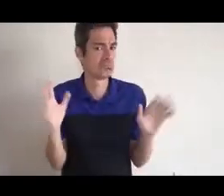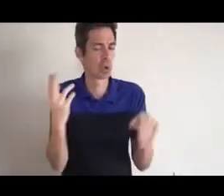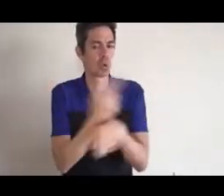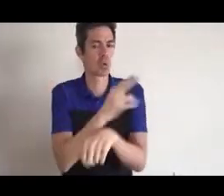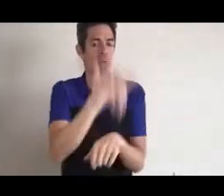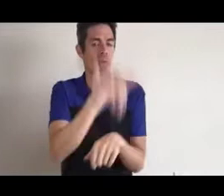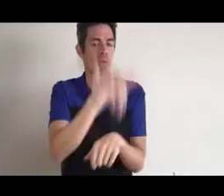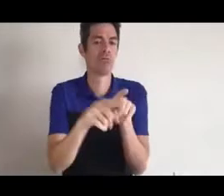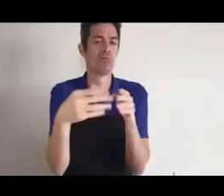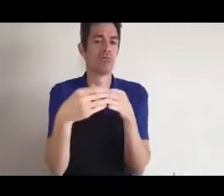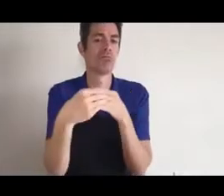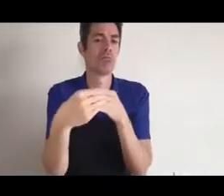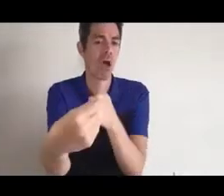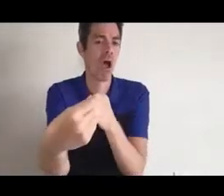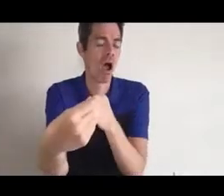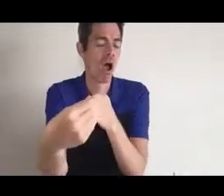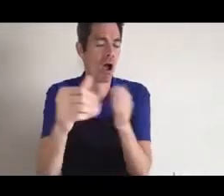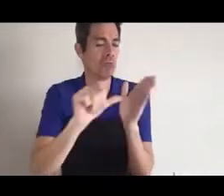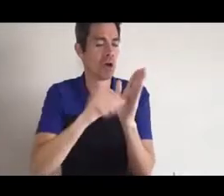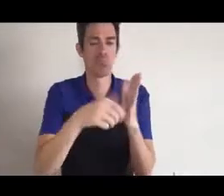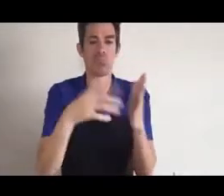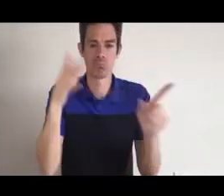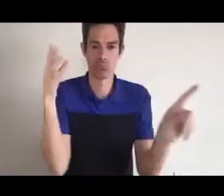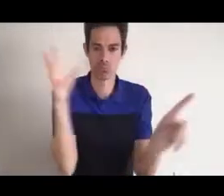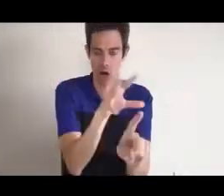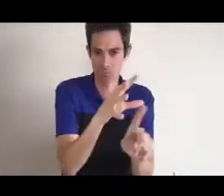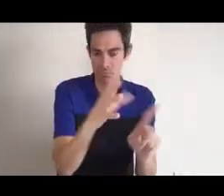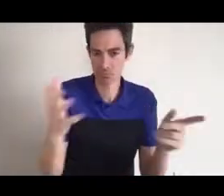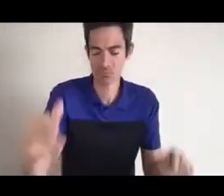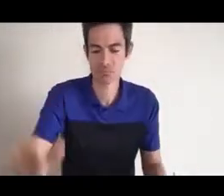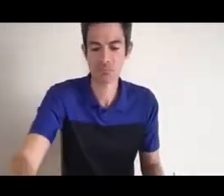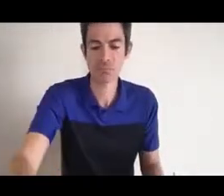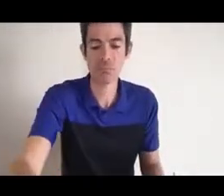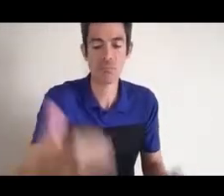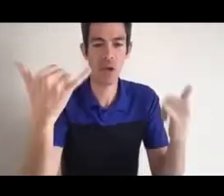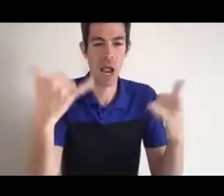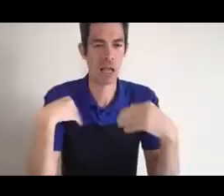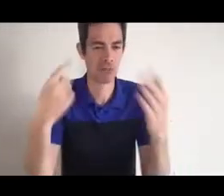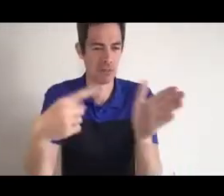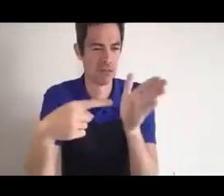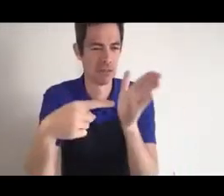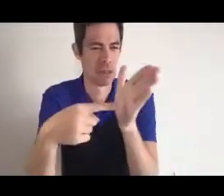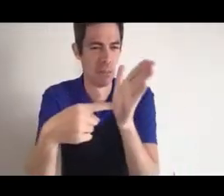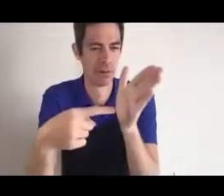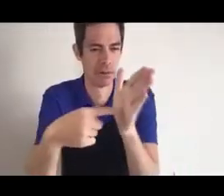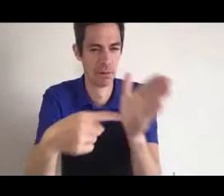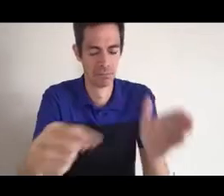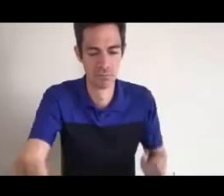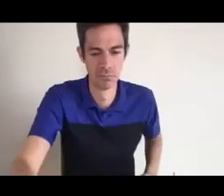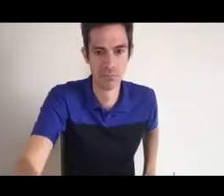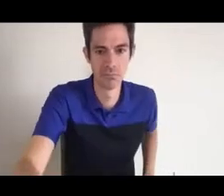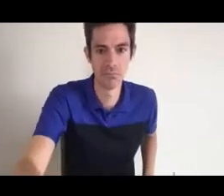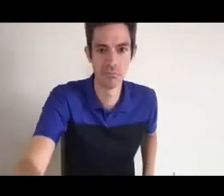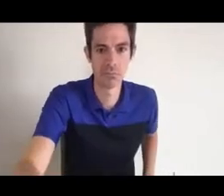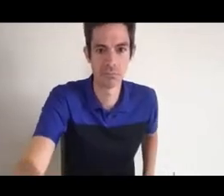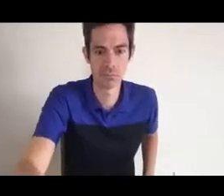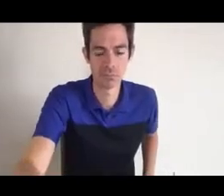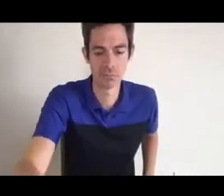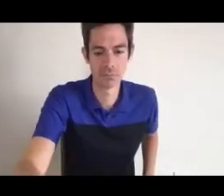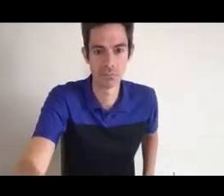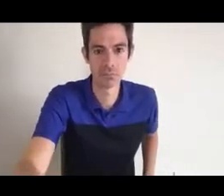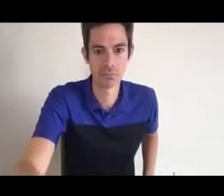emphasizing. Use that as a guide for emphasis, to spotlight. And so I'll